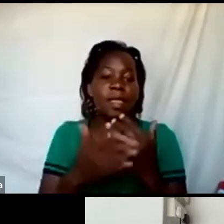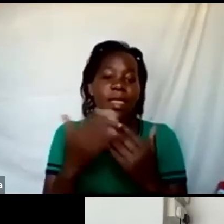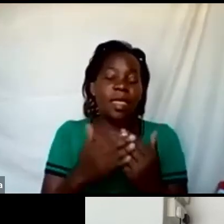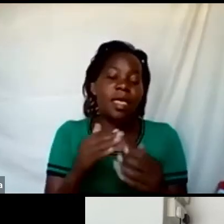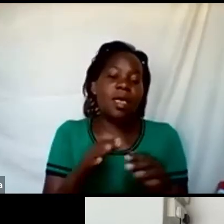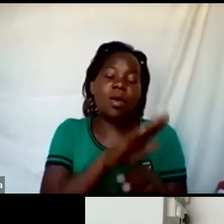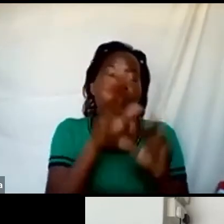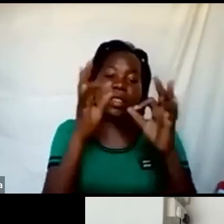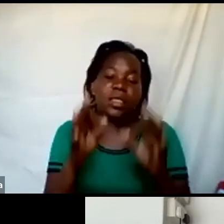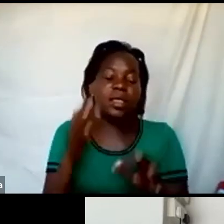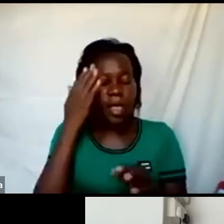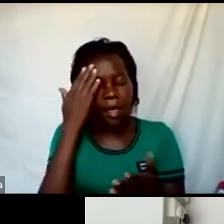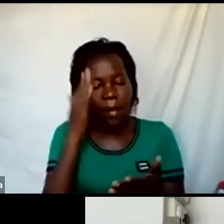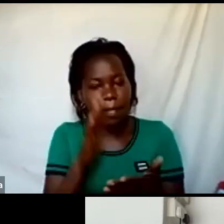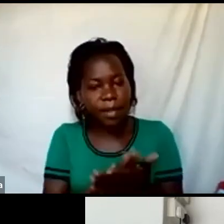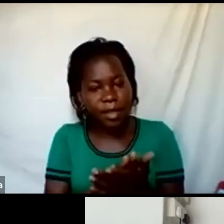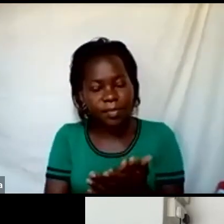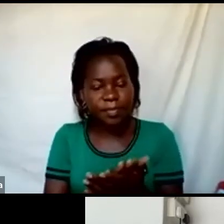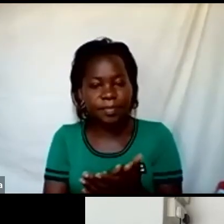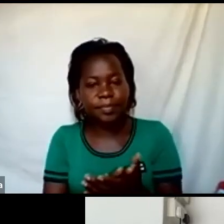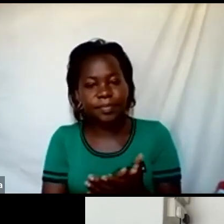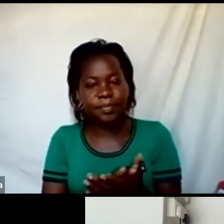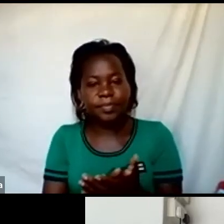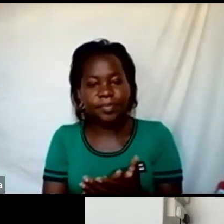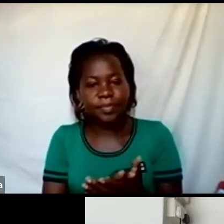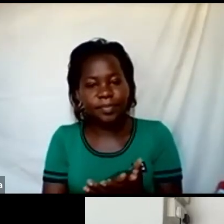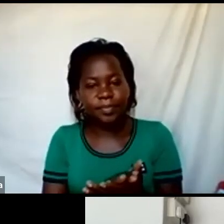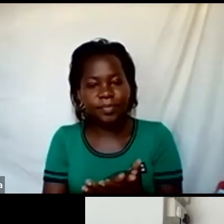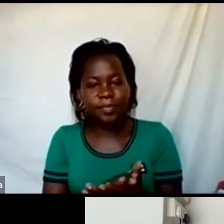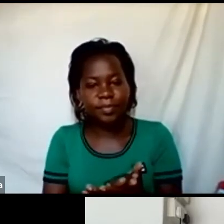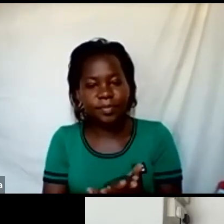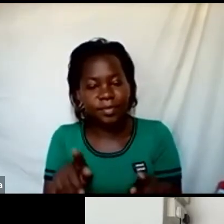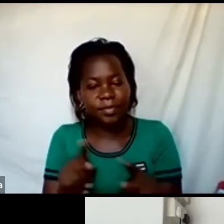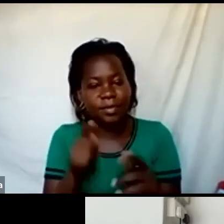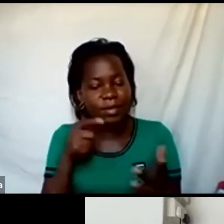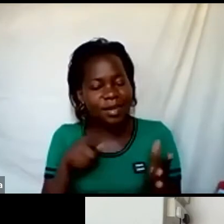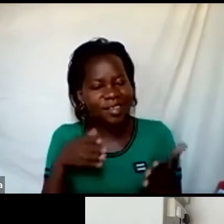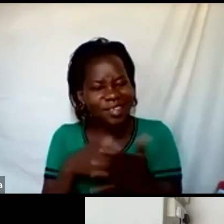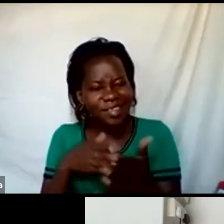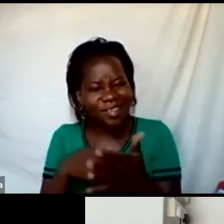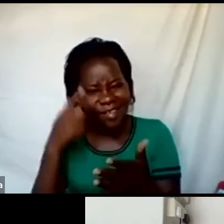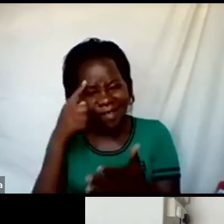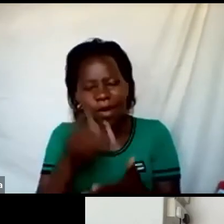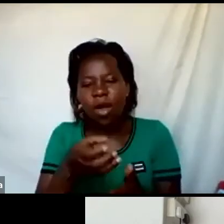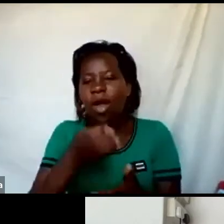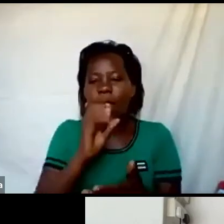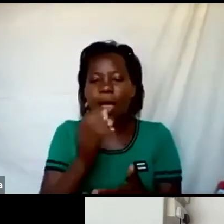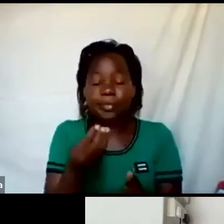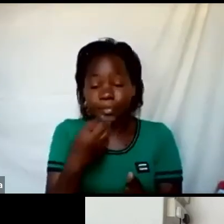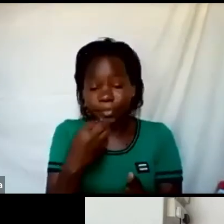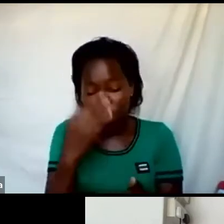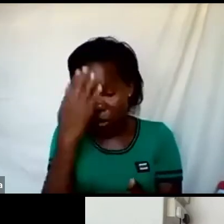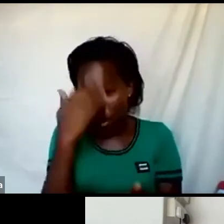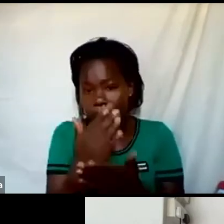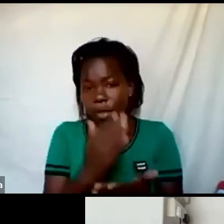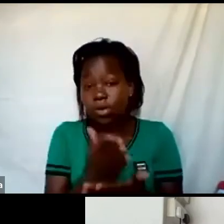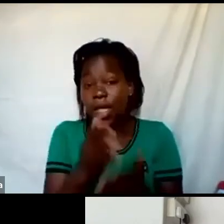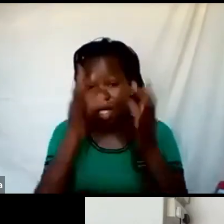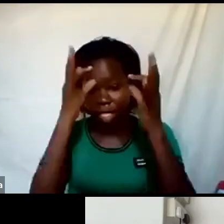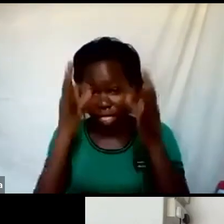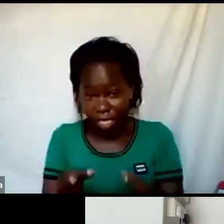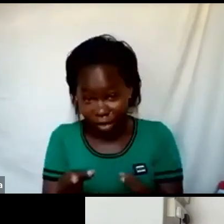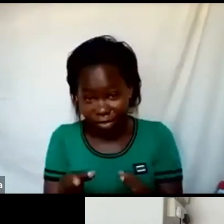as a bit tedious, even for beverages and drinks, because these are things that are that